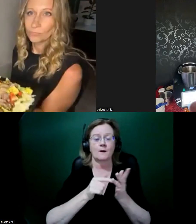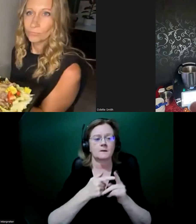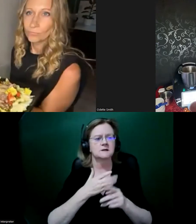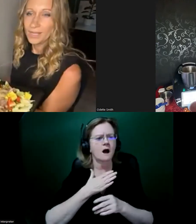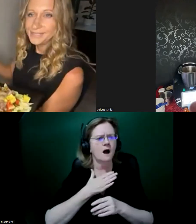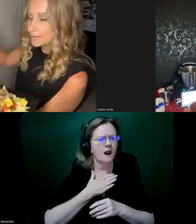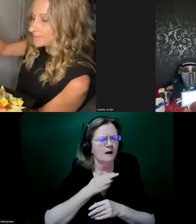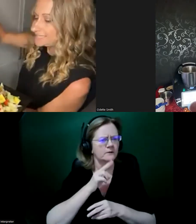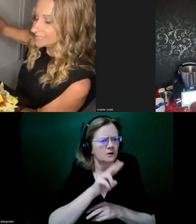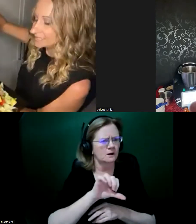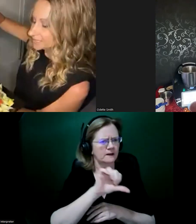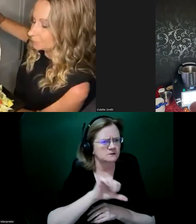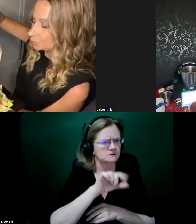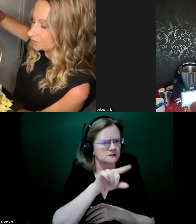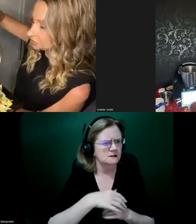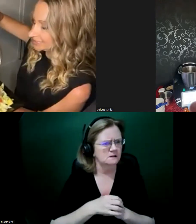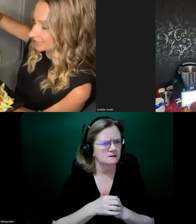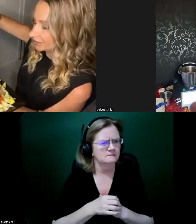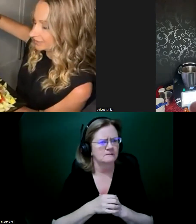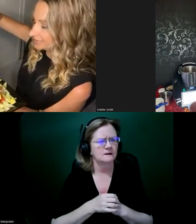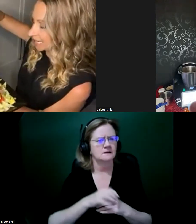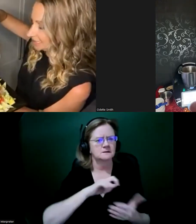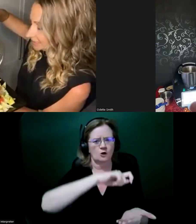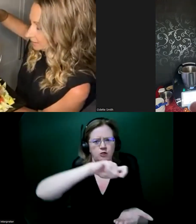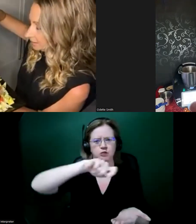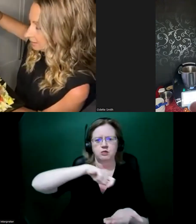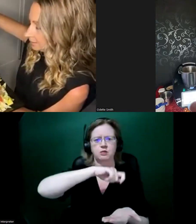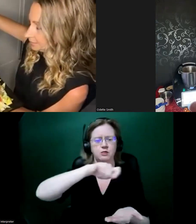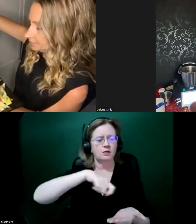Sharon. It's amazing. So I just pour the dressing over the salad.